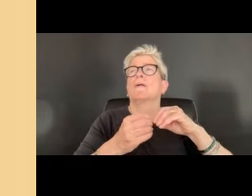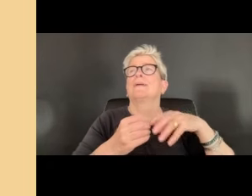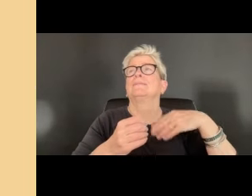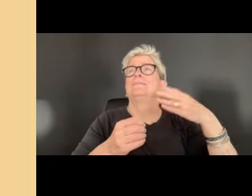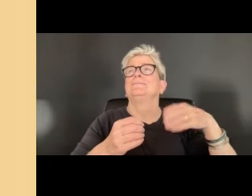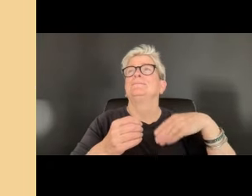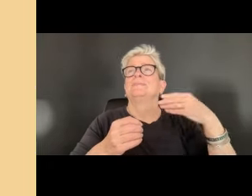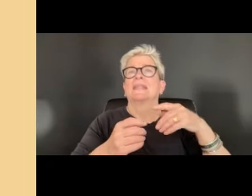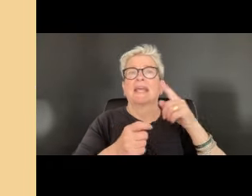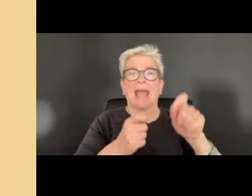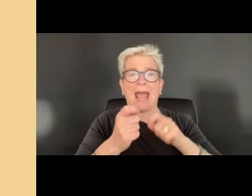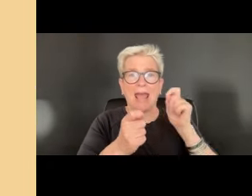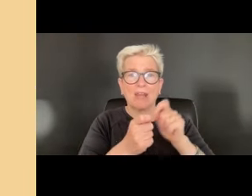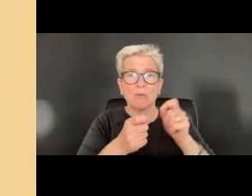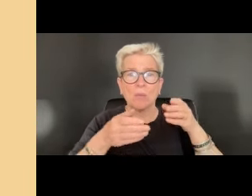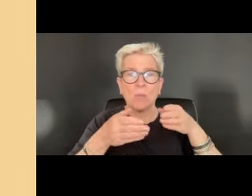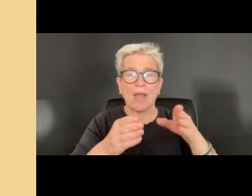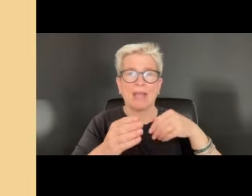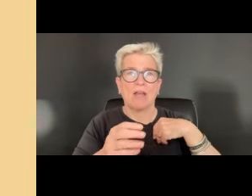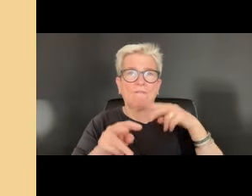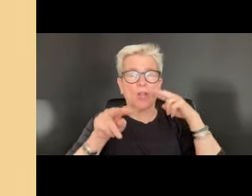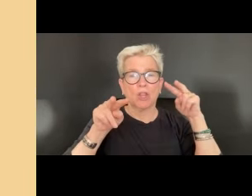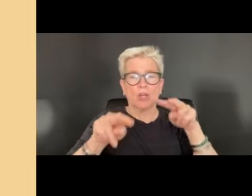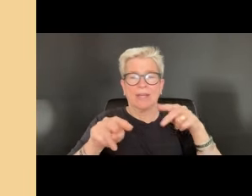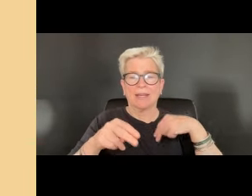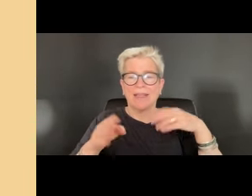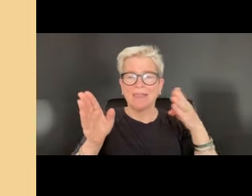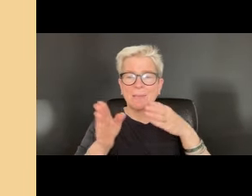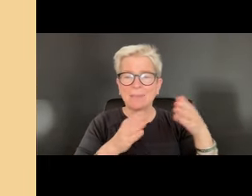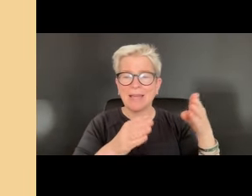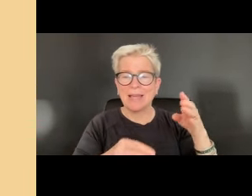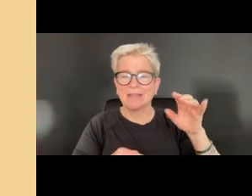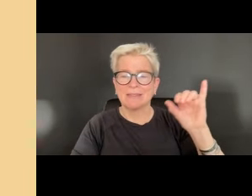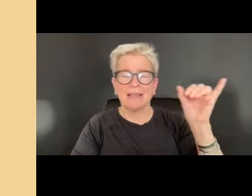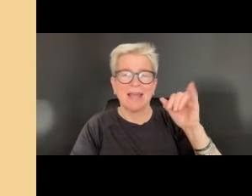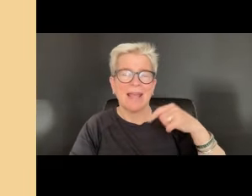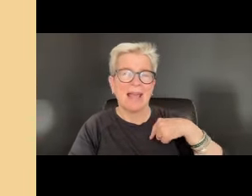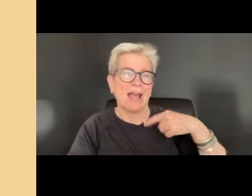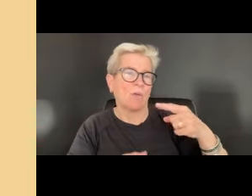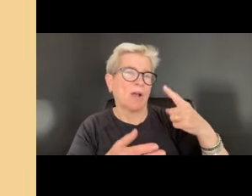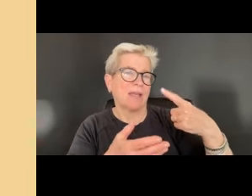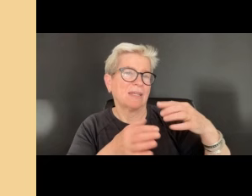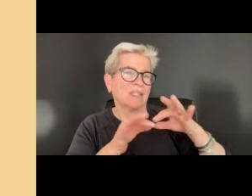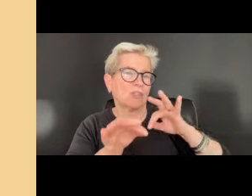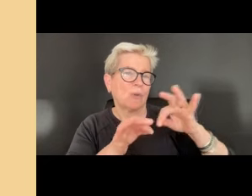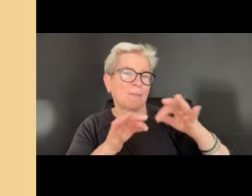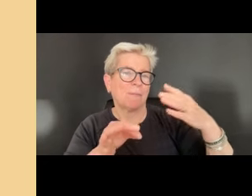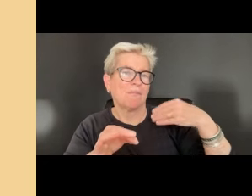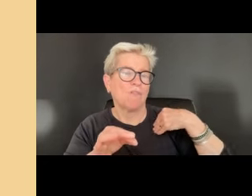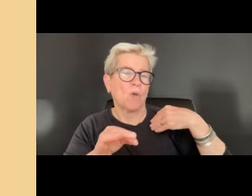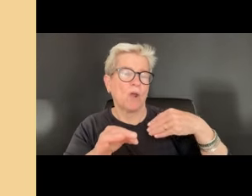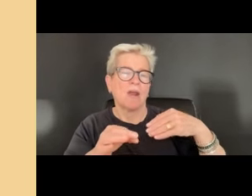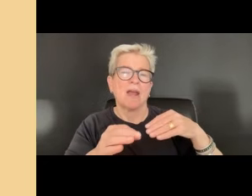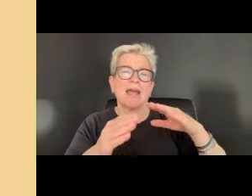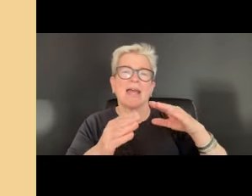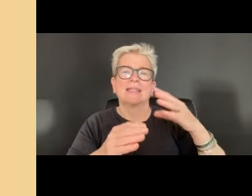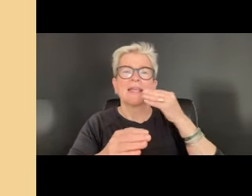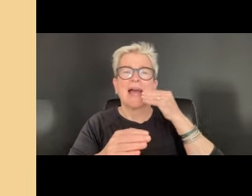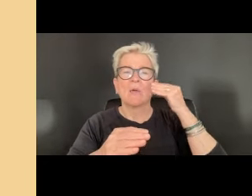and accurate way of thinking about this plan is, as I was describing earlier, housing capacity, which once this